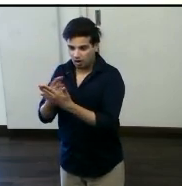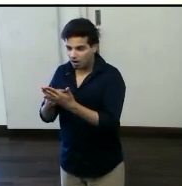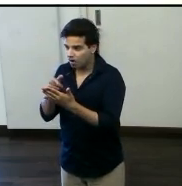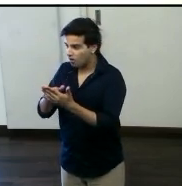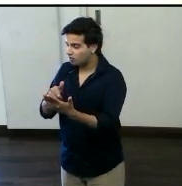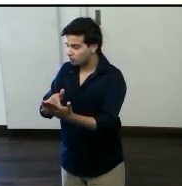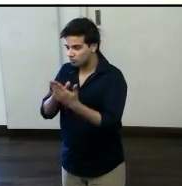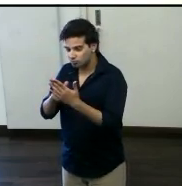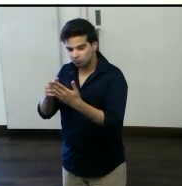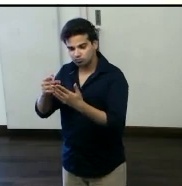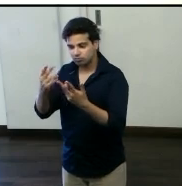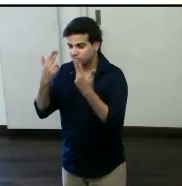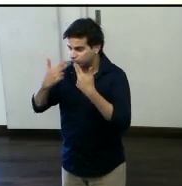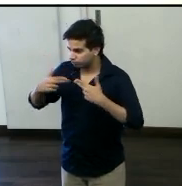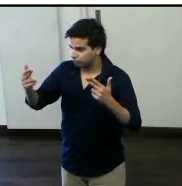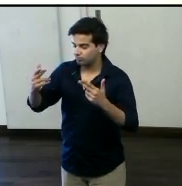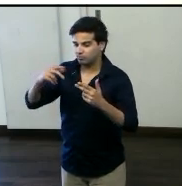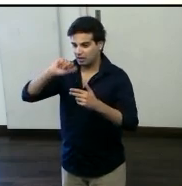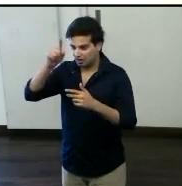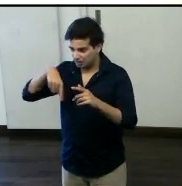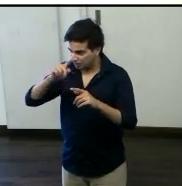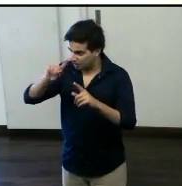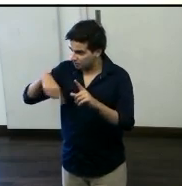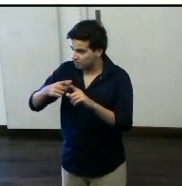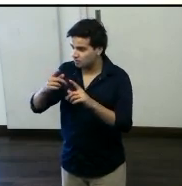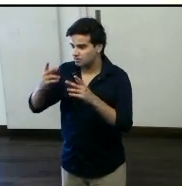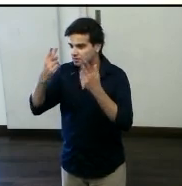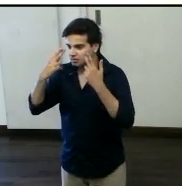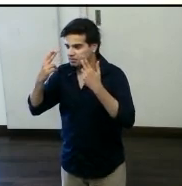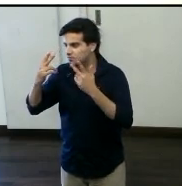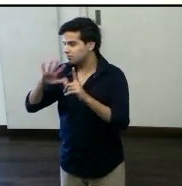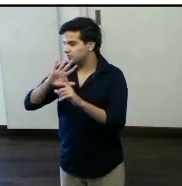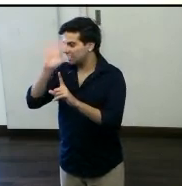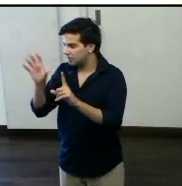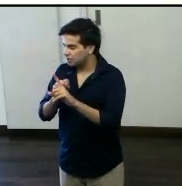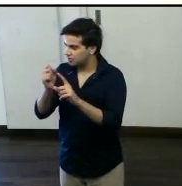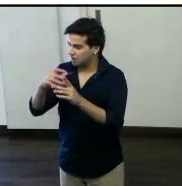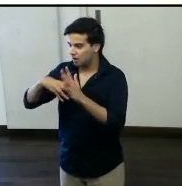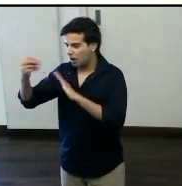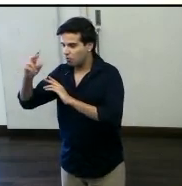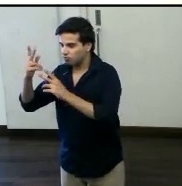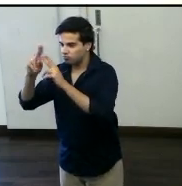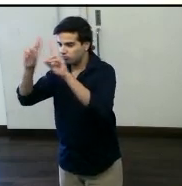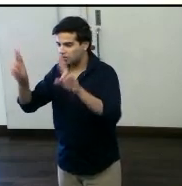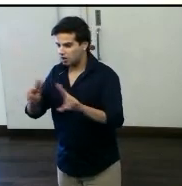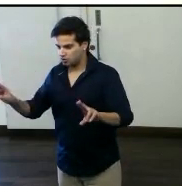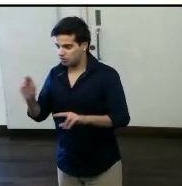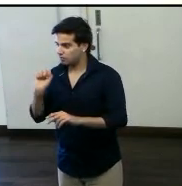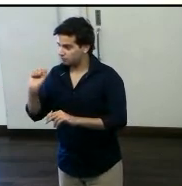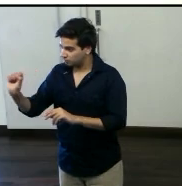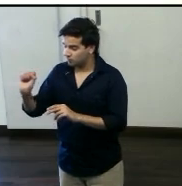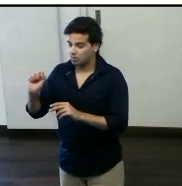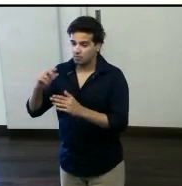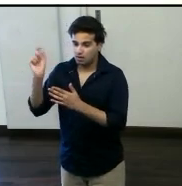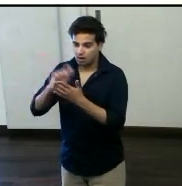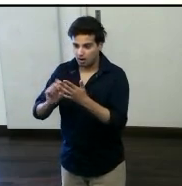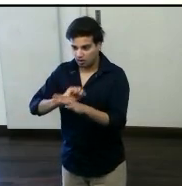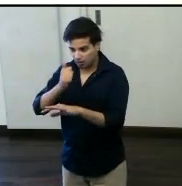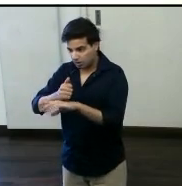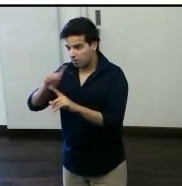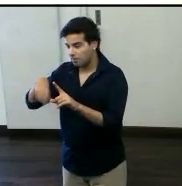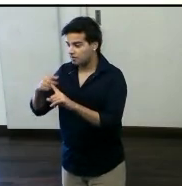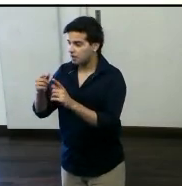exhibited widely in India and internationally, and alongside his visual practice, he is also an accomplished writer and